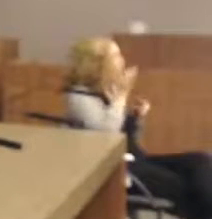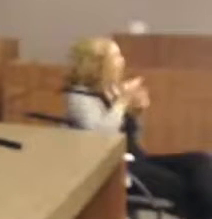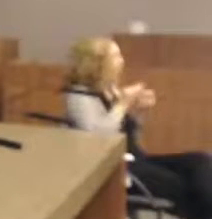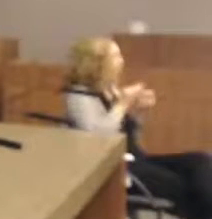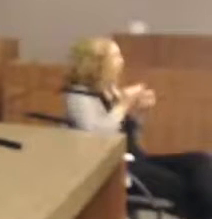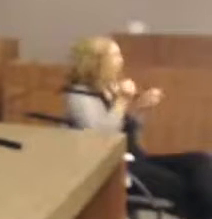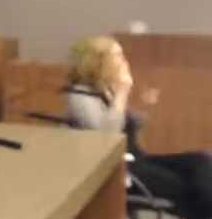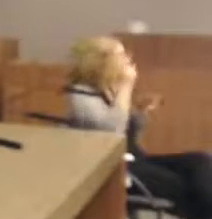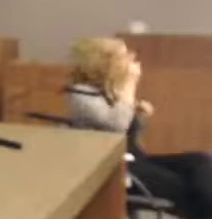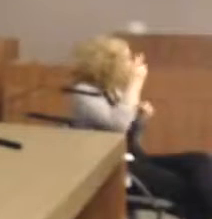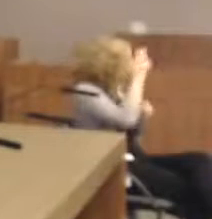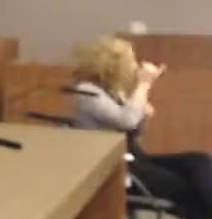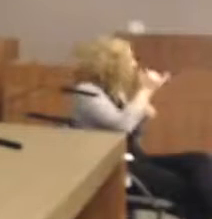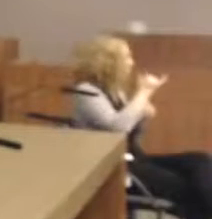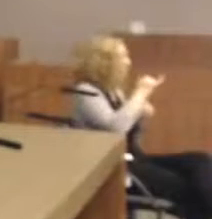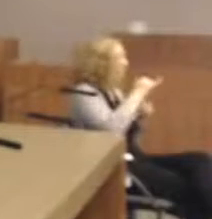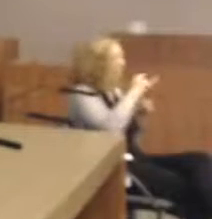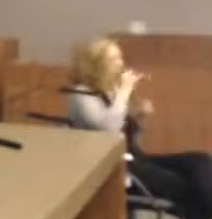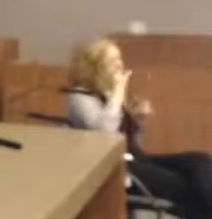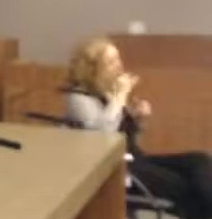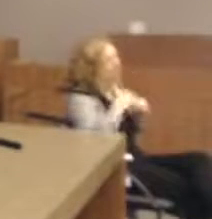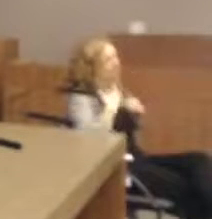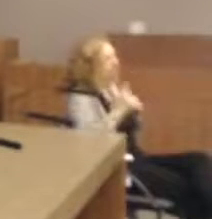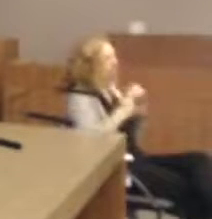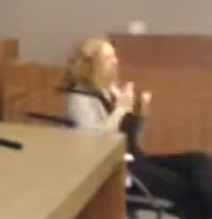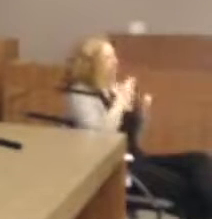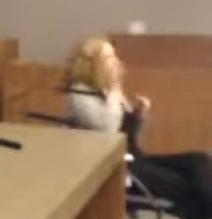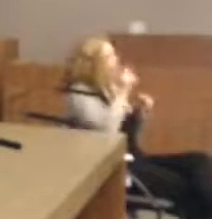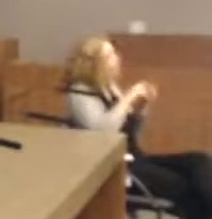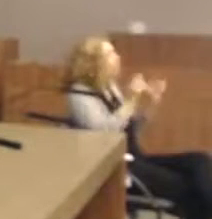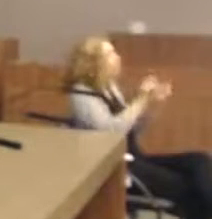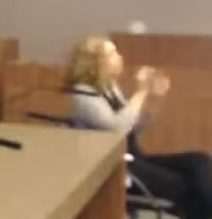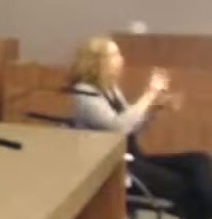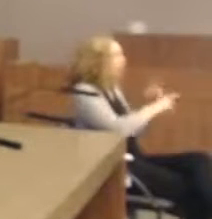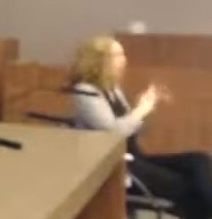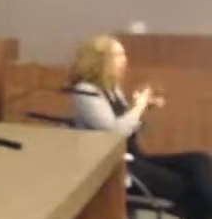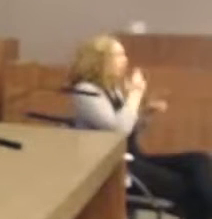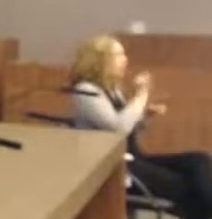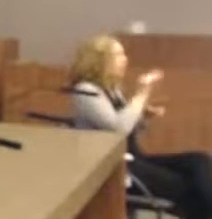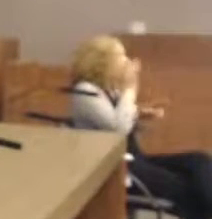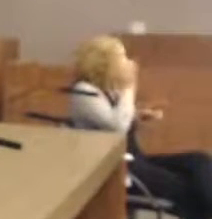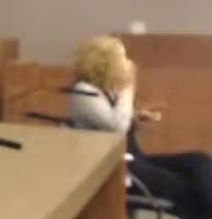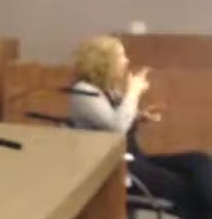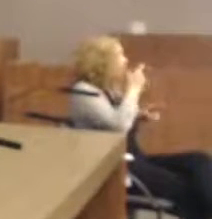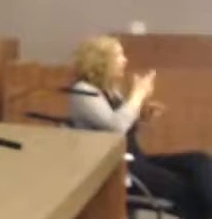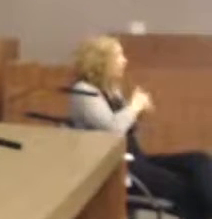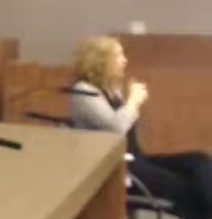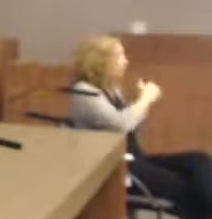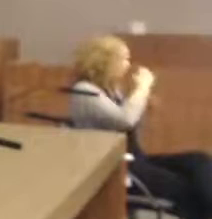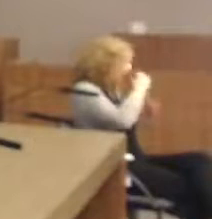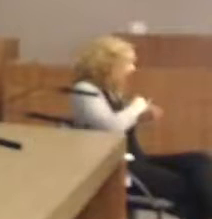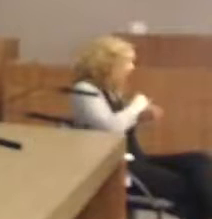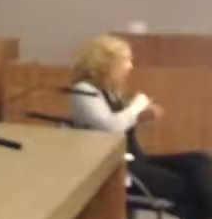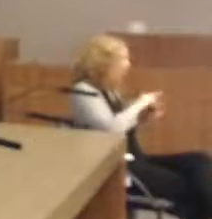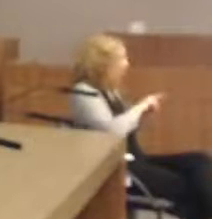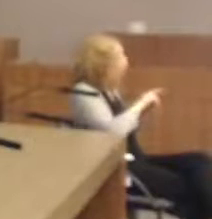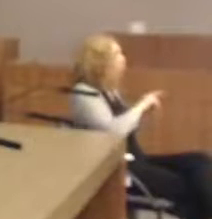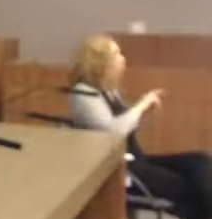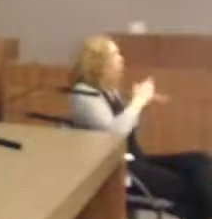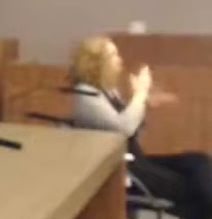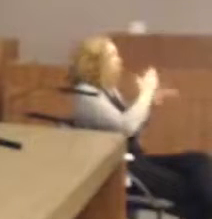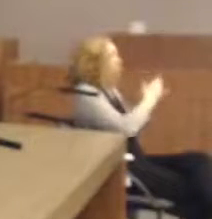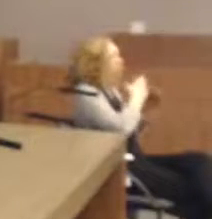lot of reasons why adolescents and young adults use marijuana, but trauma victims use marijuana because it helps them sleep, and it stops the recurring thought.